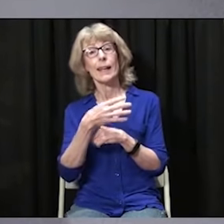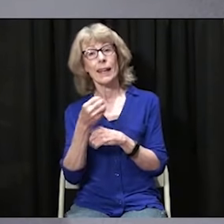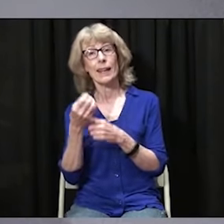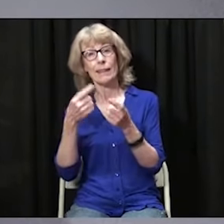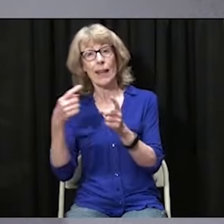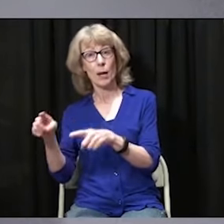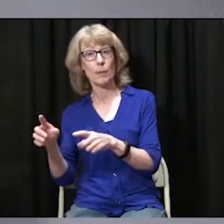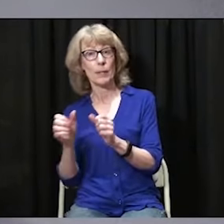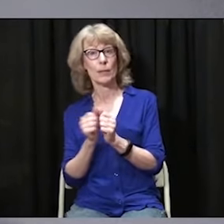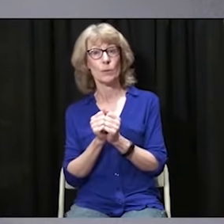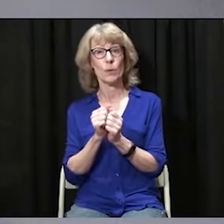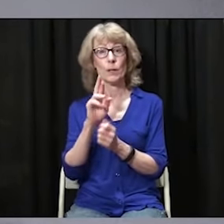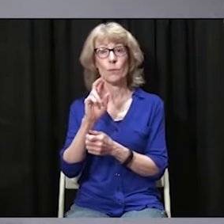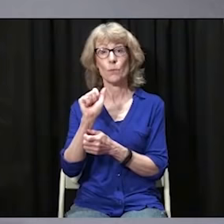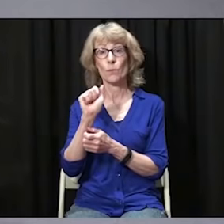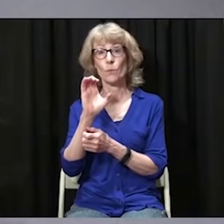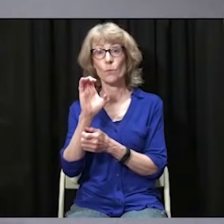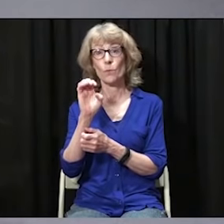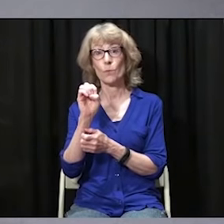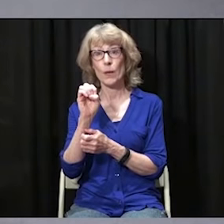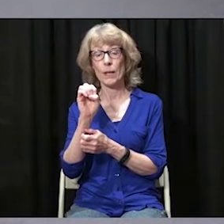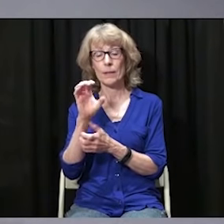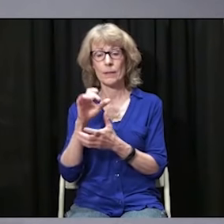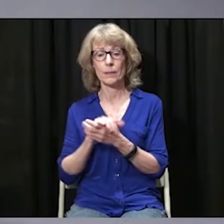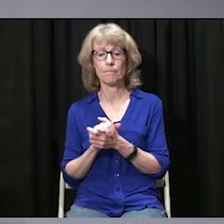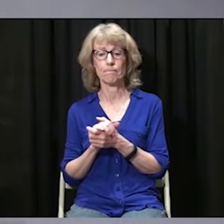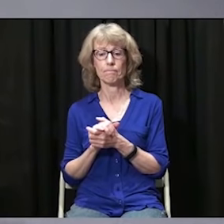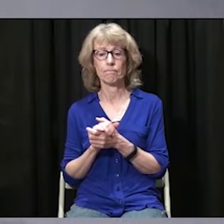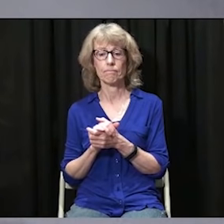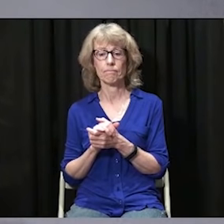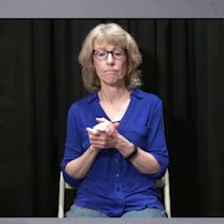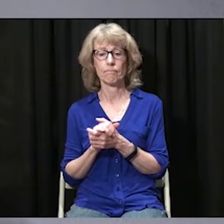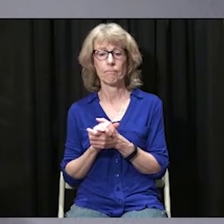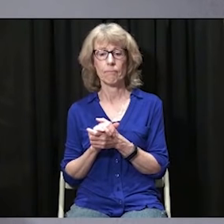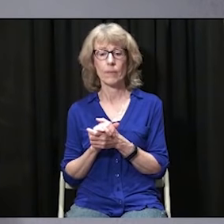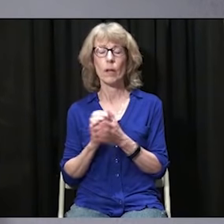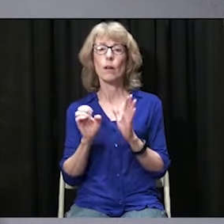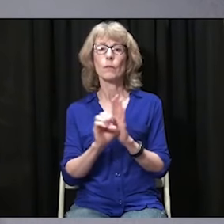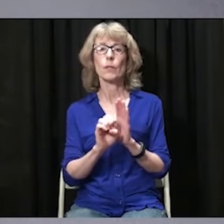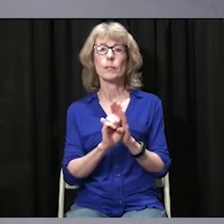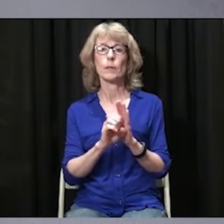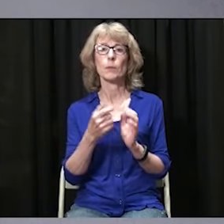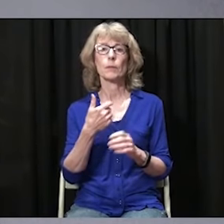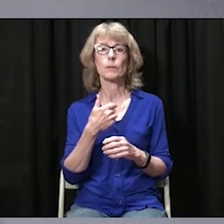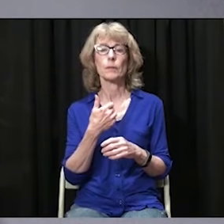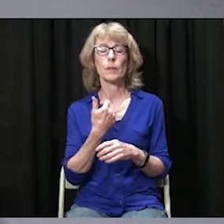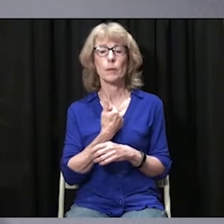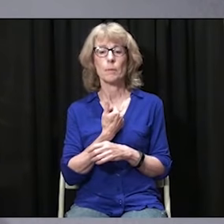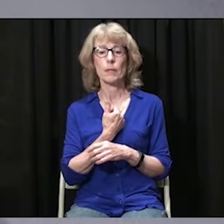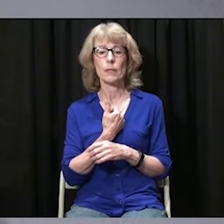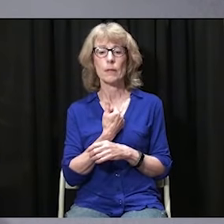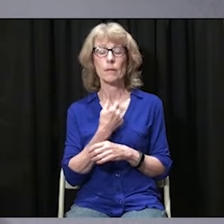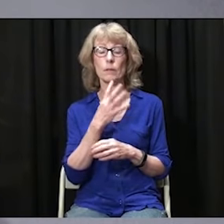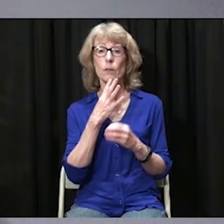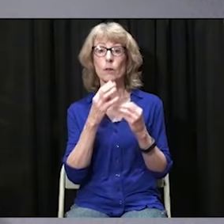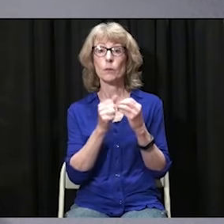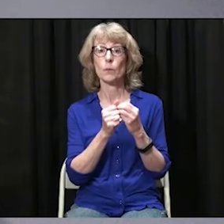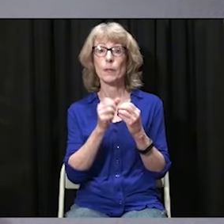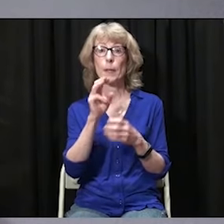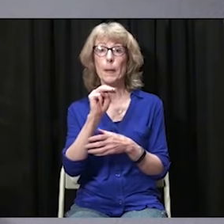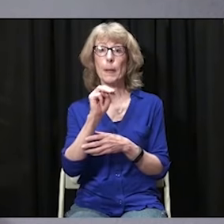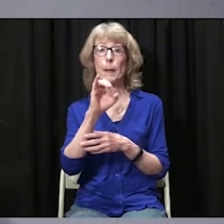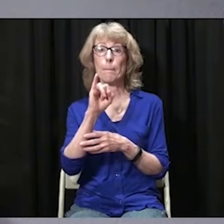and she said I could. I had a conversation recently with Mia Mukes, and she specifically wanted to talk about